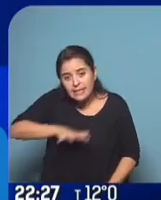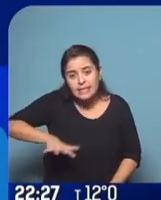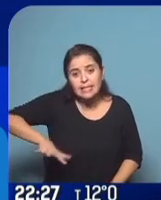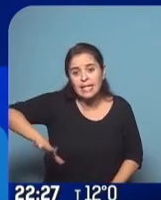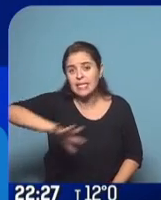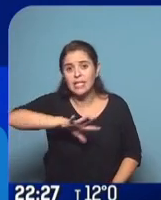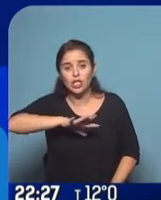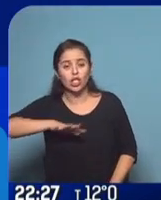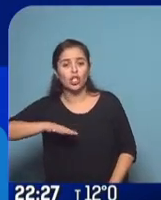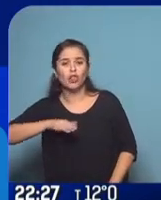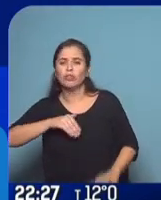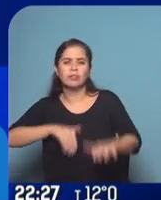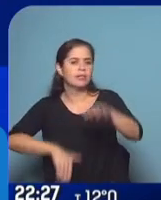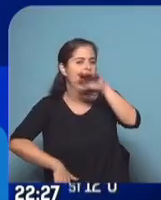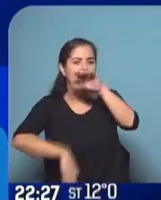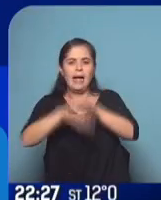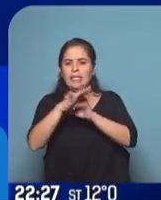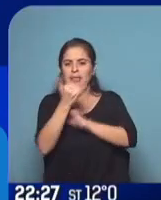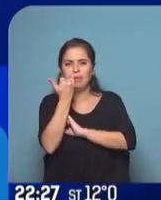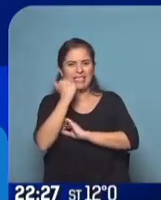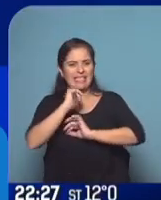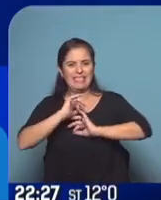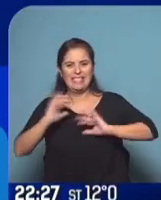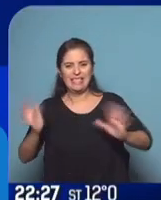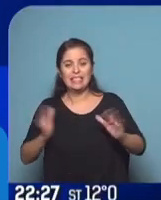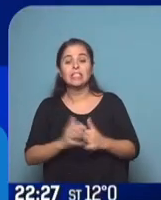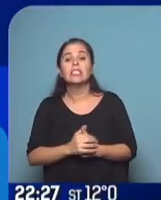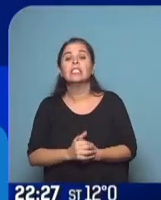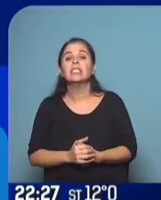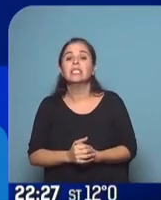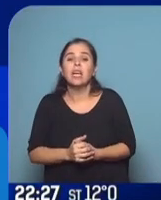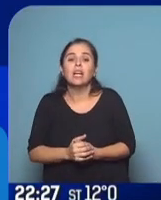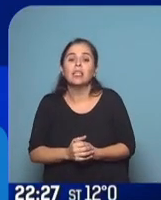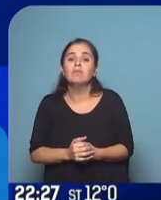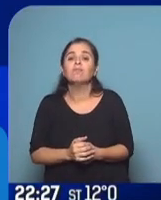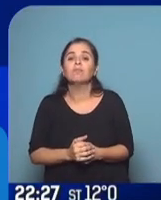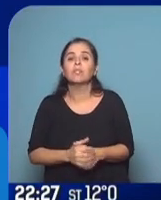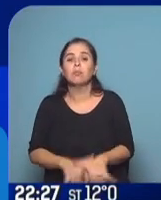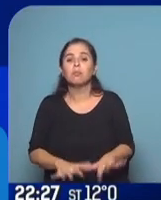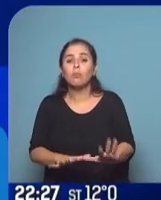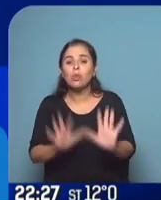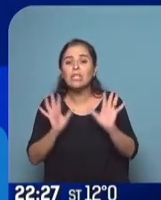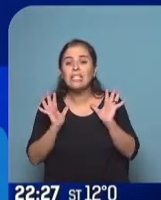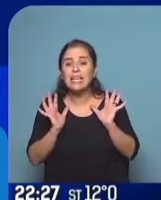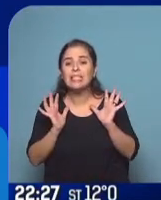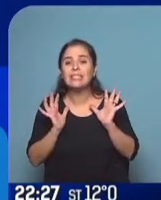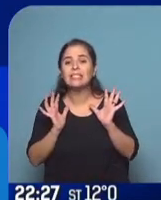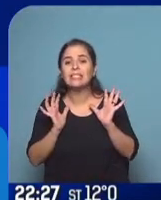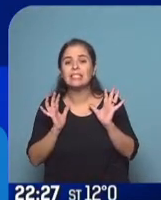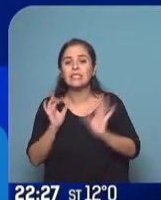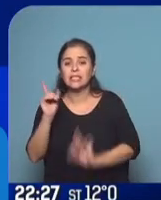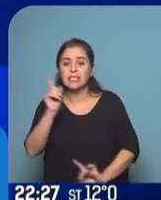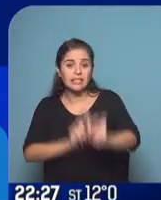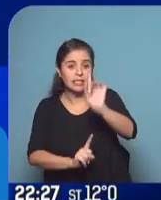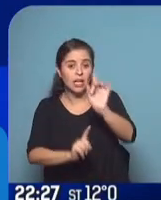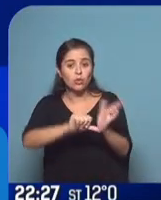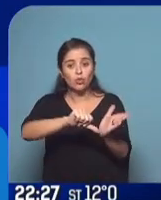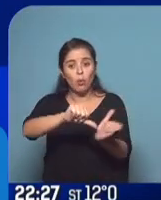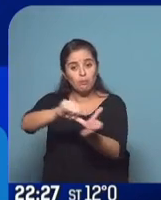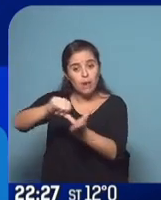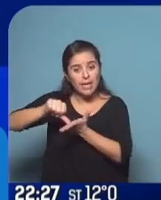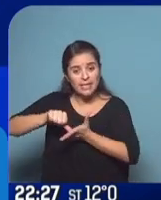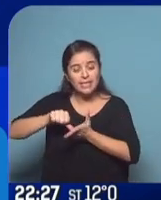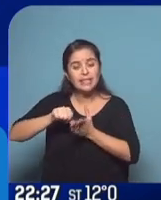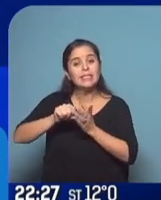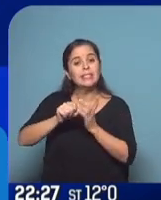to the limits of the stress test, I would say, and a common approach that all the member states